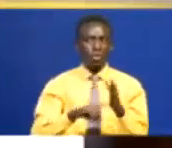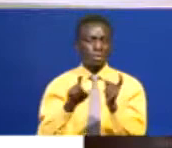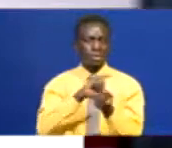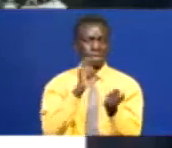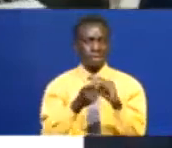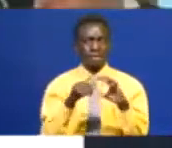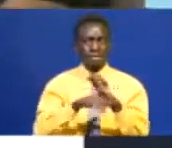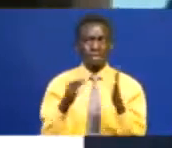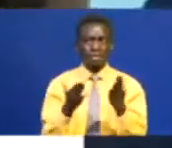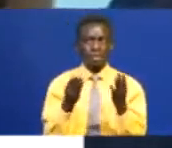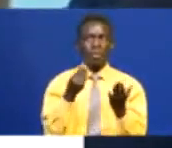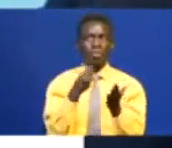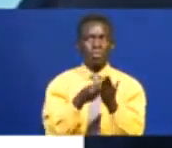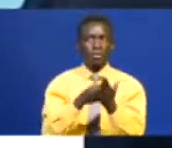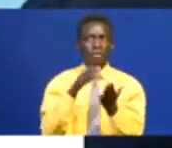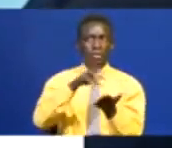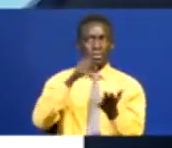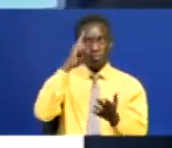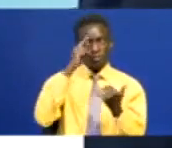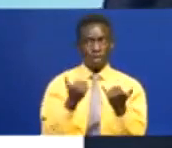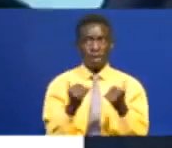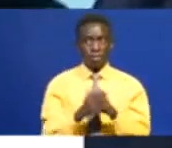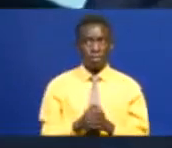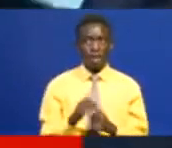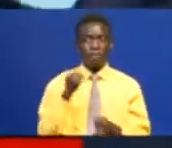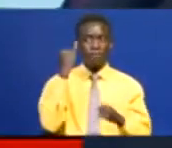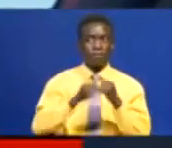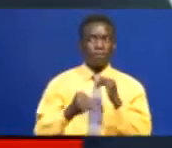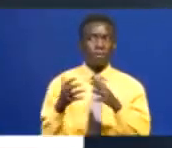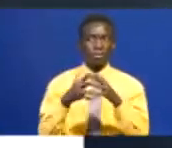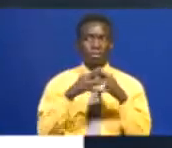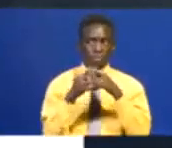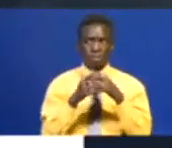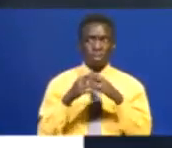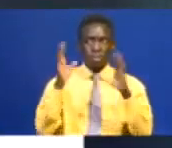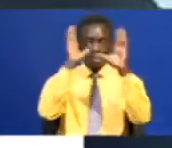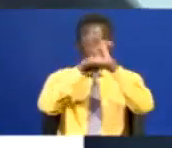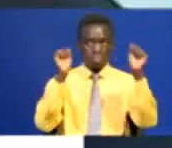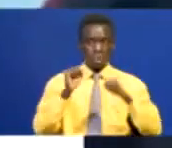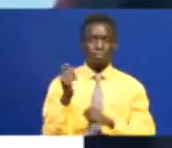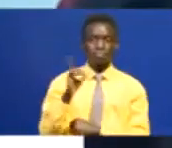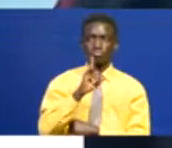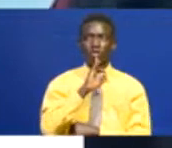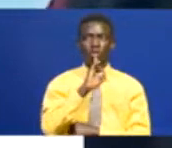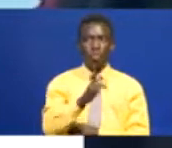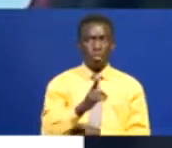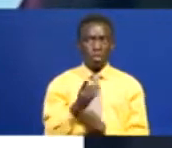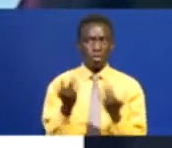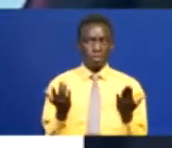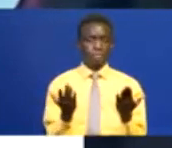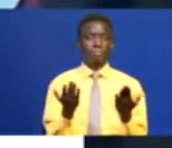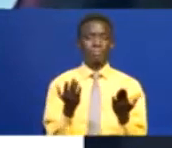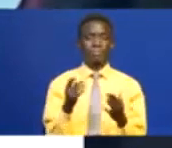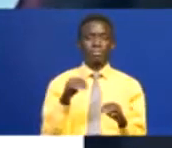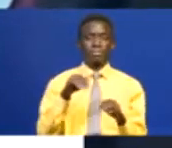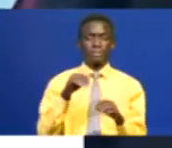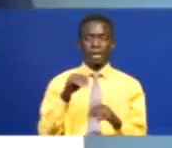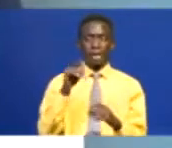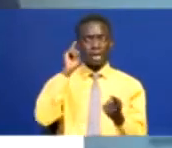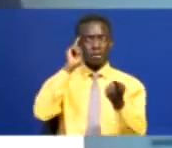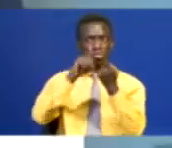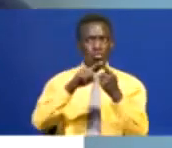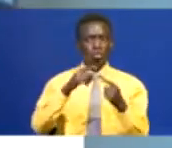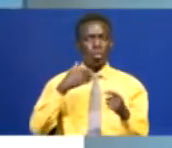monetary settings for the time being. Finally, U.S. President Joe Biden issued an executive order aimed at restricting certain